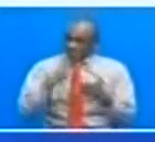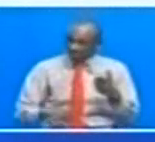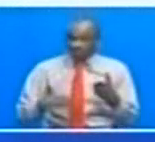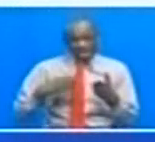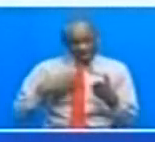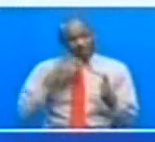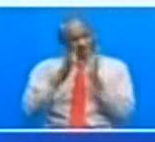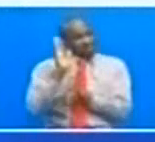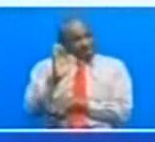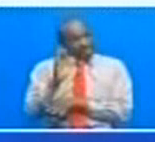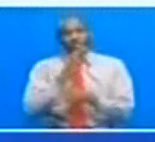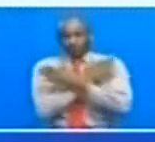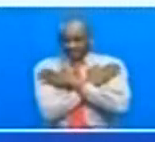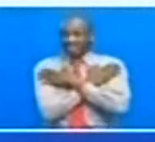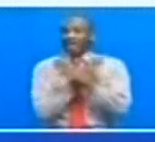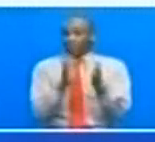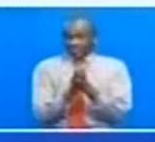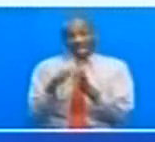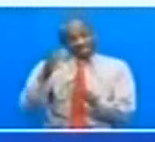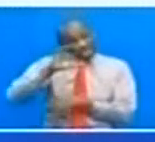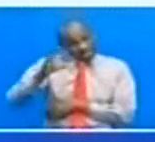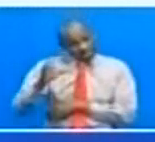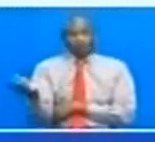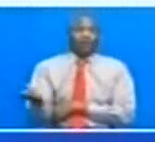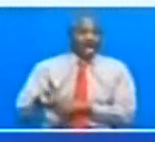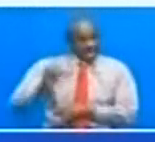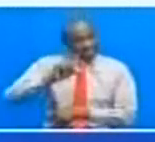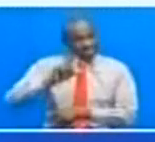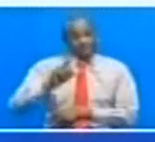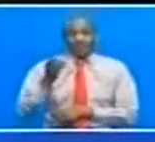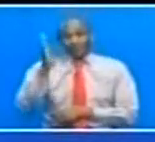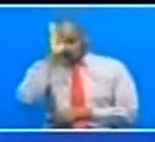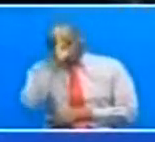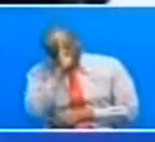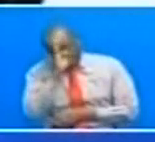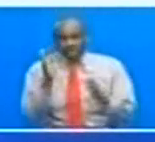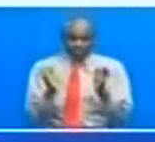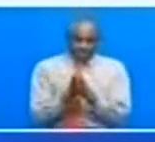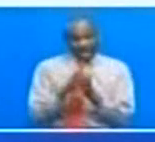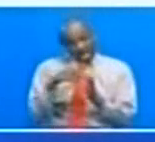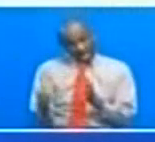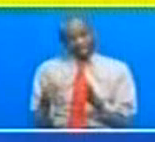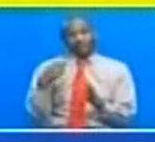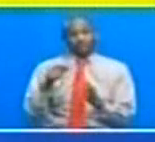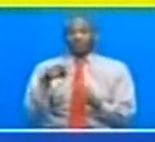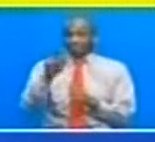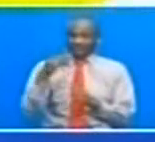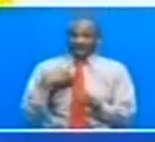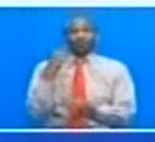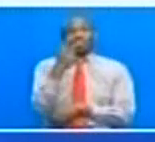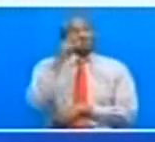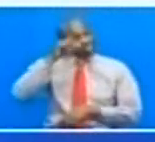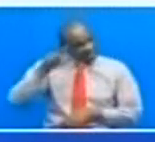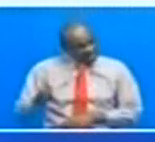Marshall Plan to partner with other counties in bridging the gap, such as Bungoma's Chwele chicken plant, whose target is producing